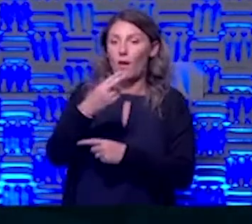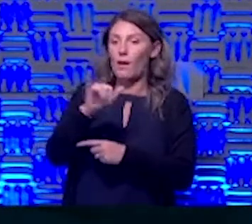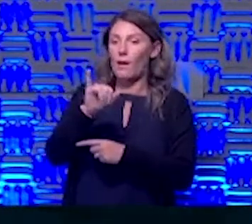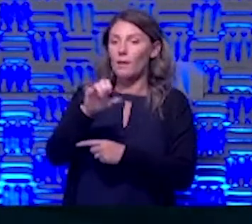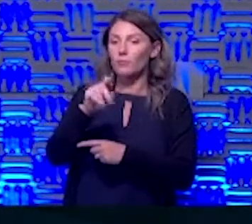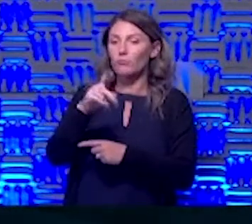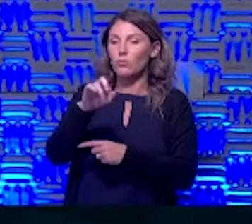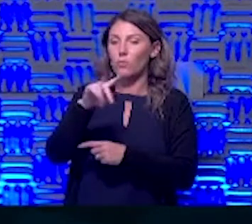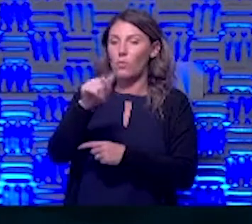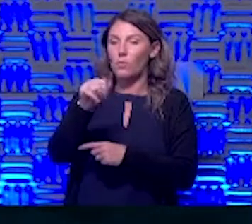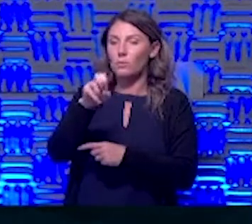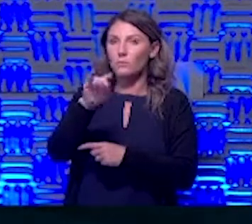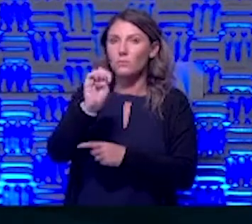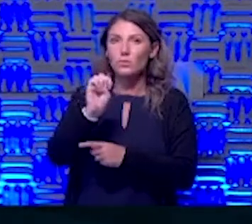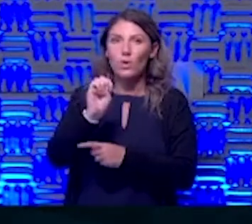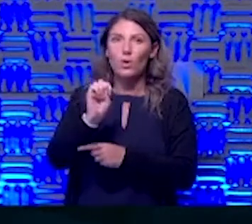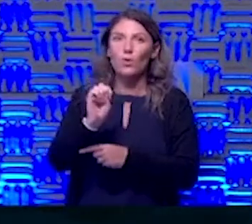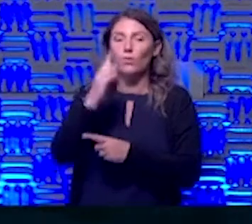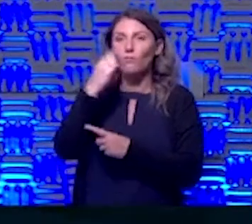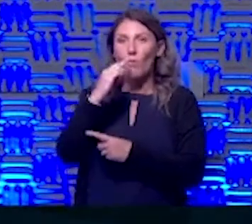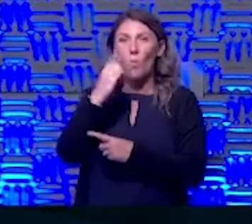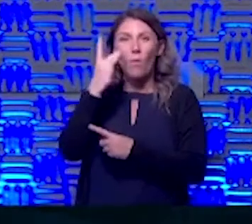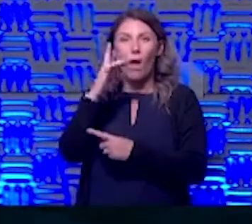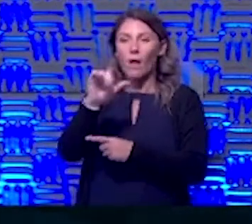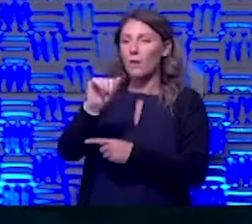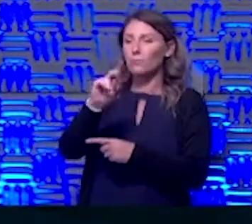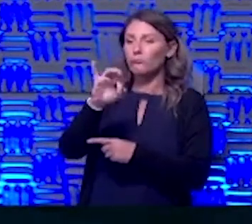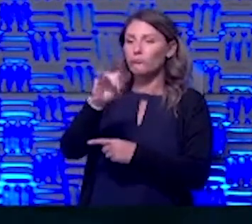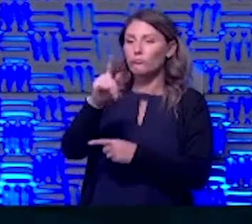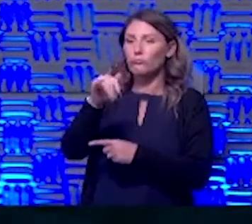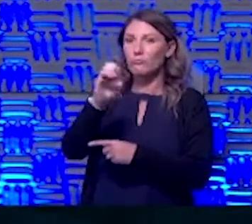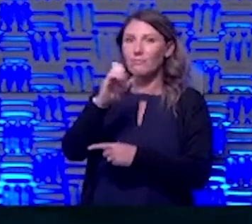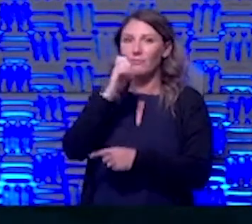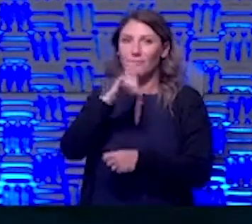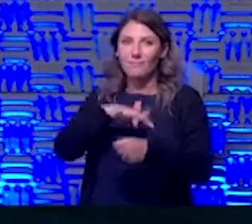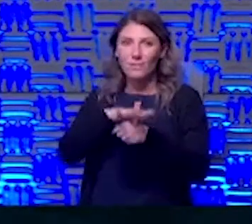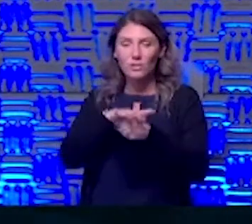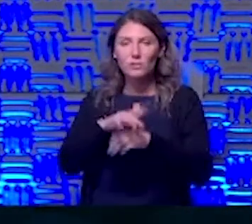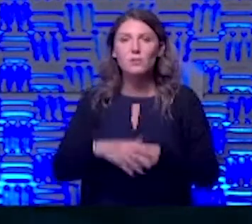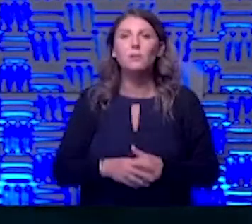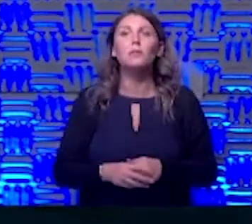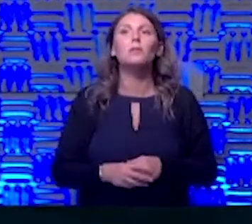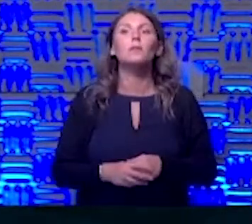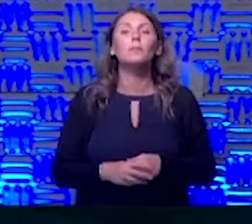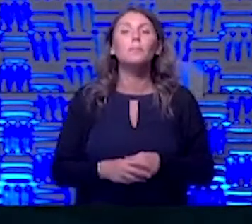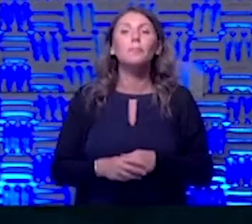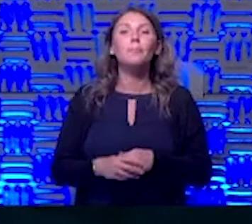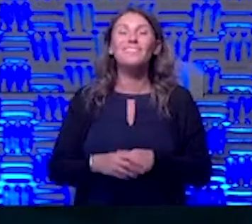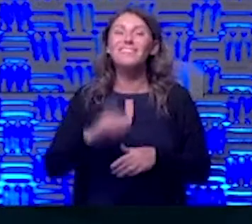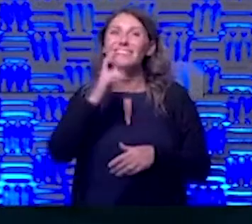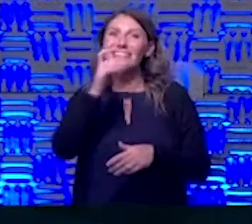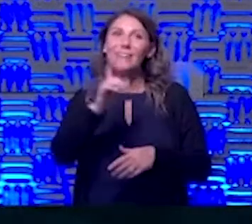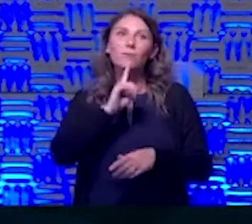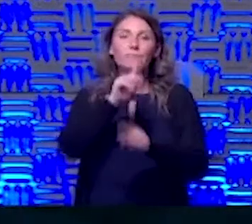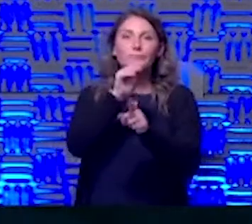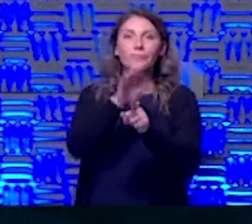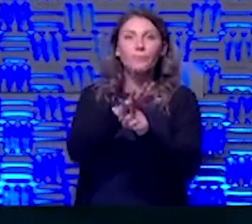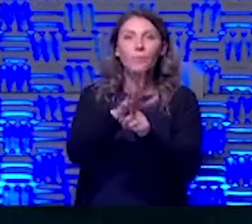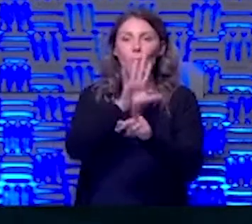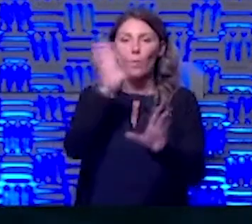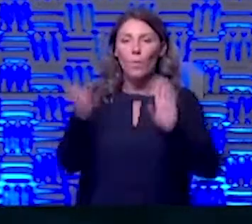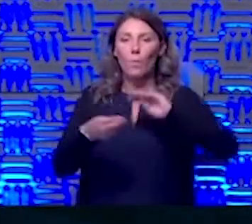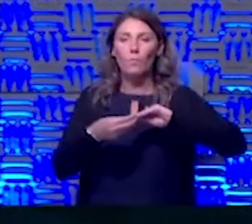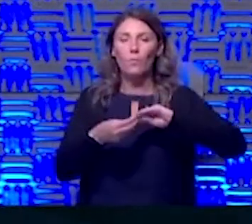adrenal insufficiency would not really have much of an effect on the